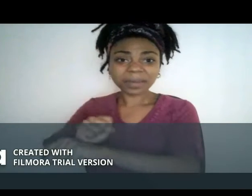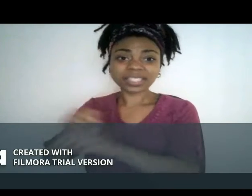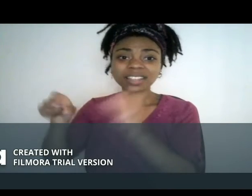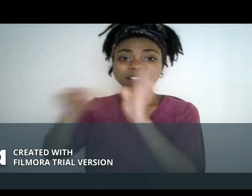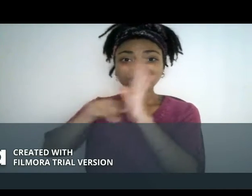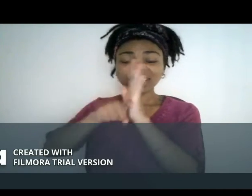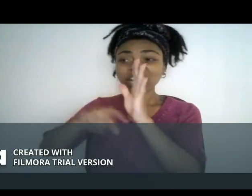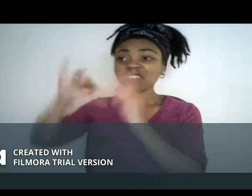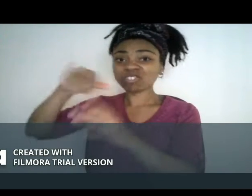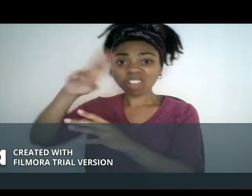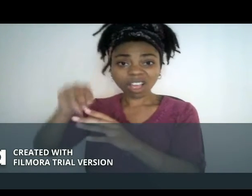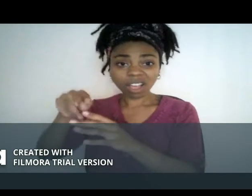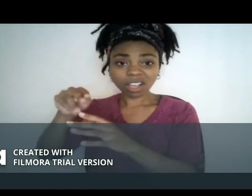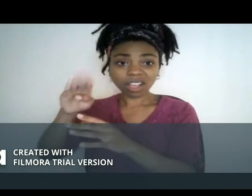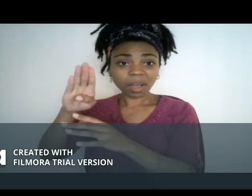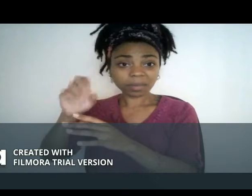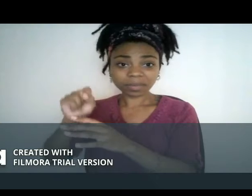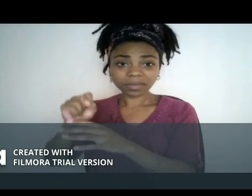negative habits?